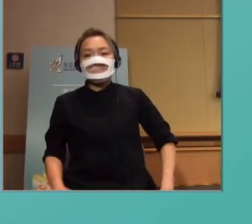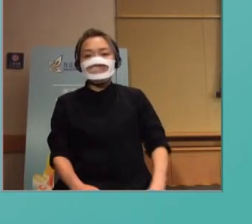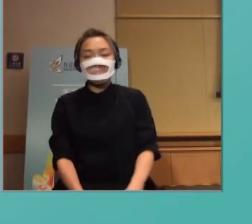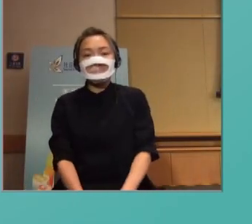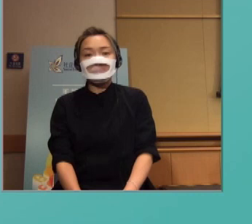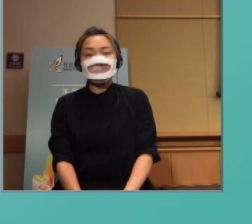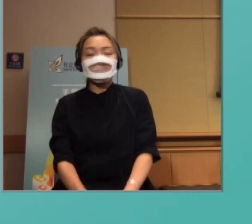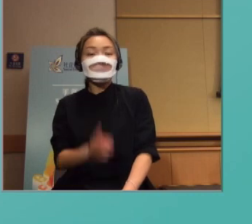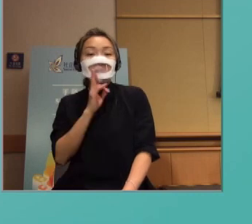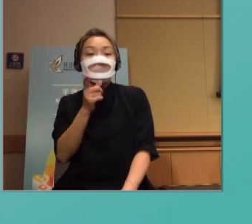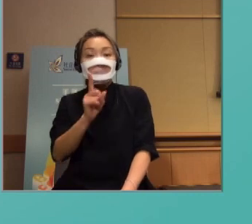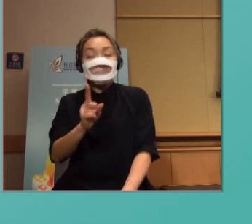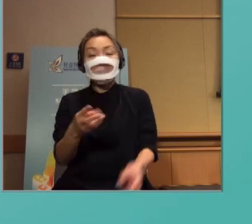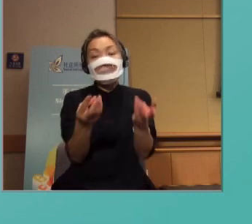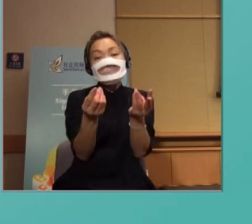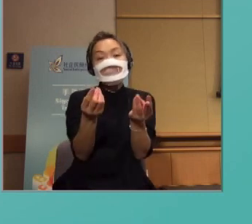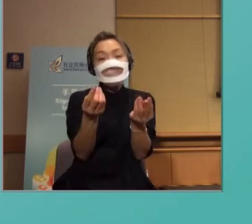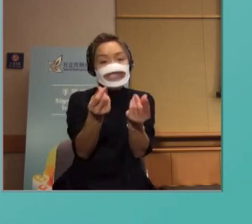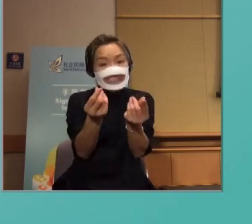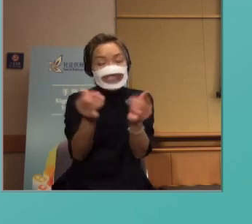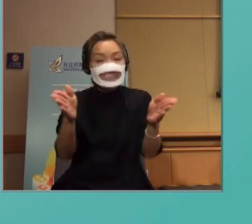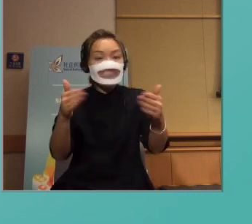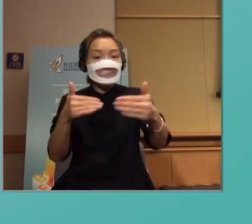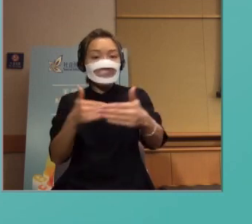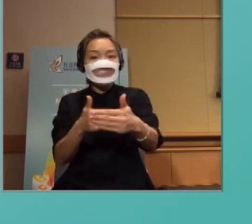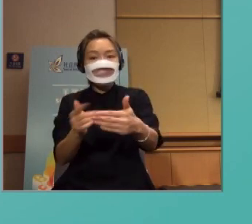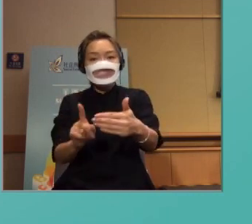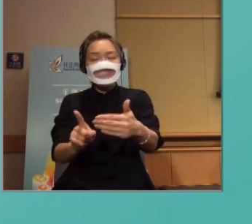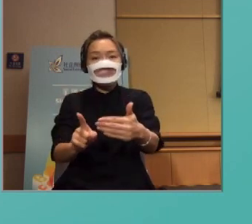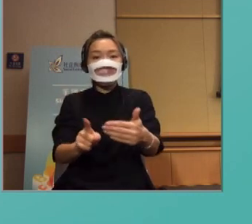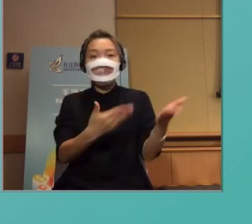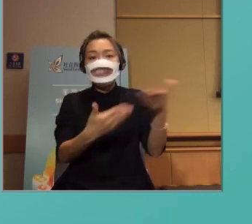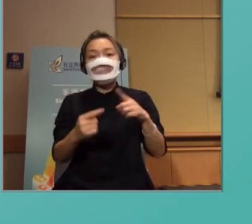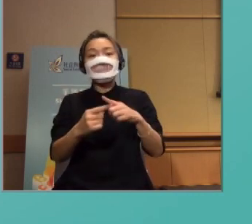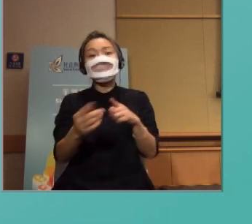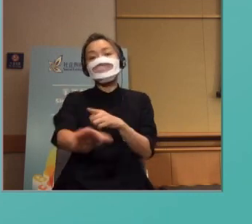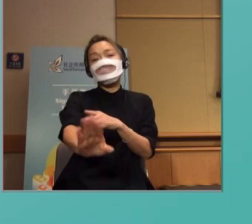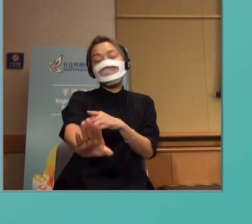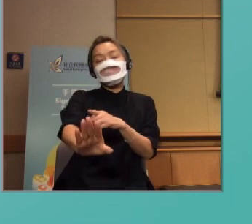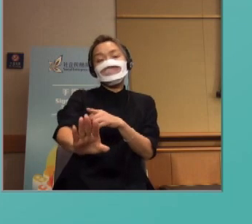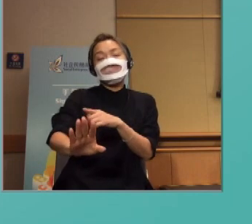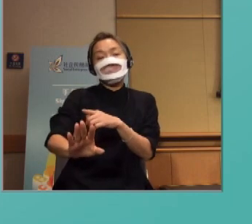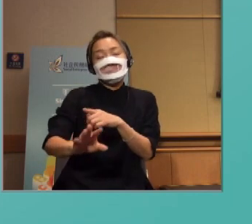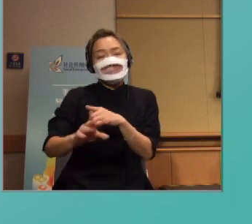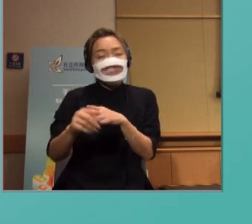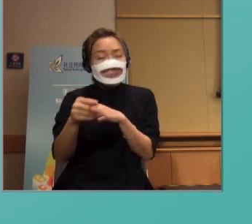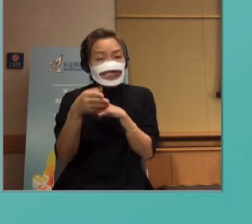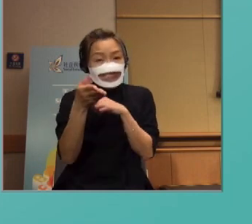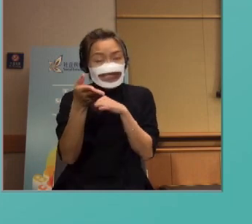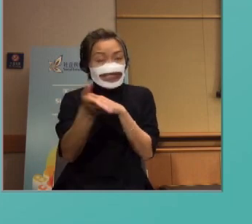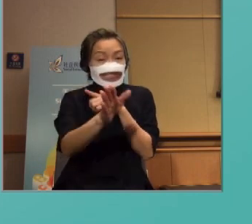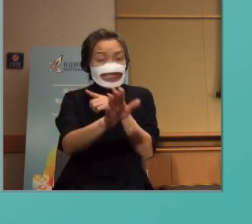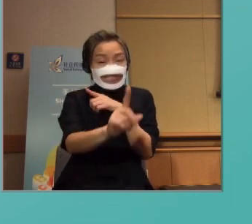Sandbox, you're not just simply a customer consumer. You become a customer owner. You have the ability now to actually partake in